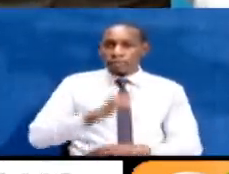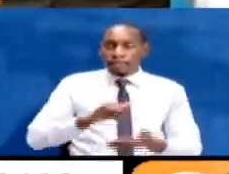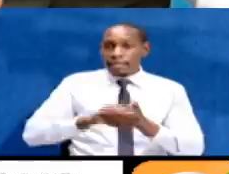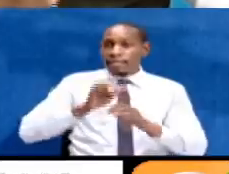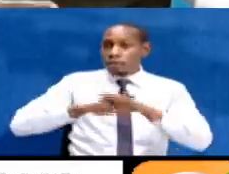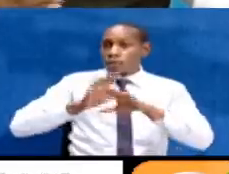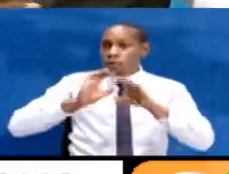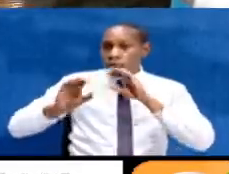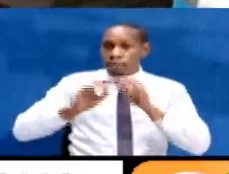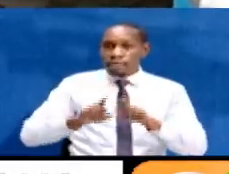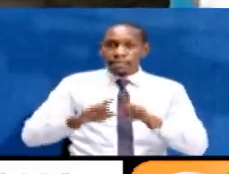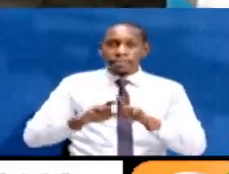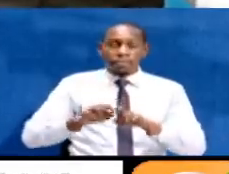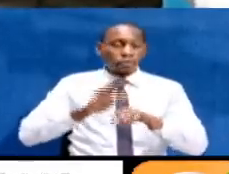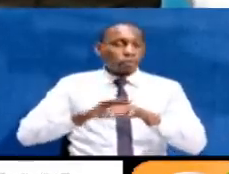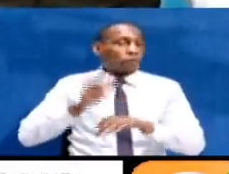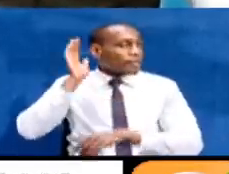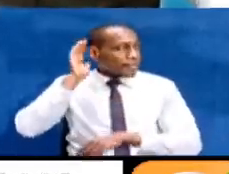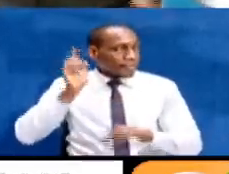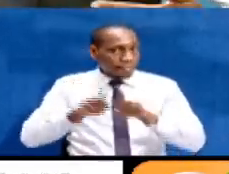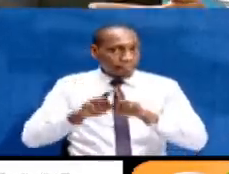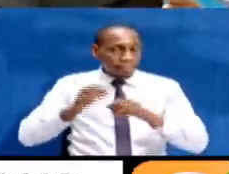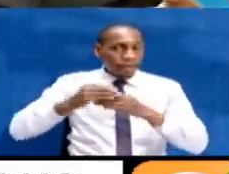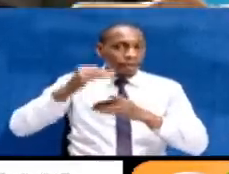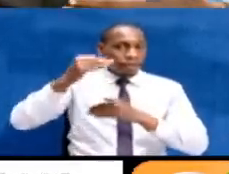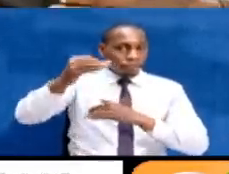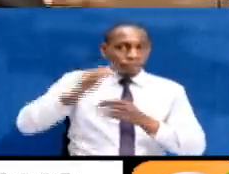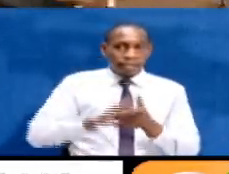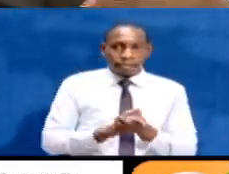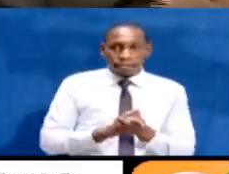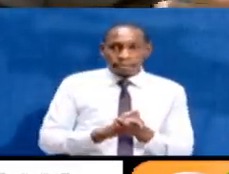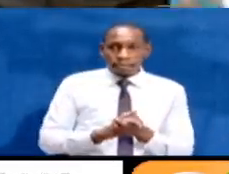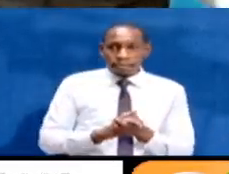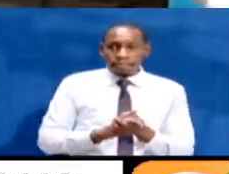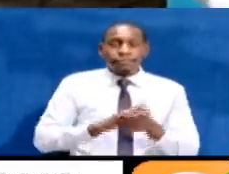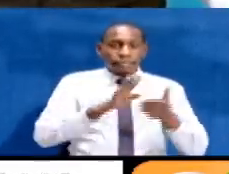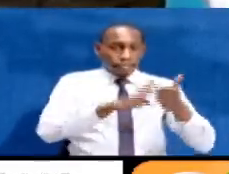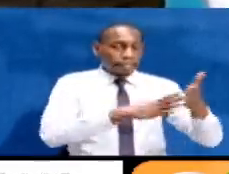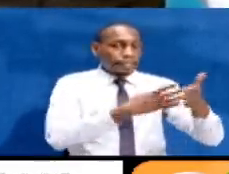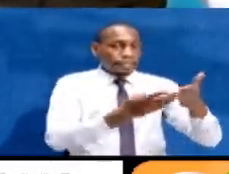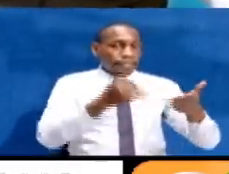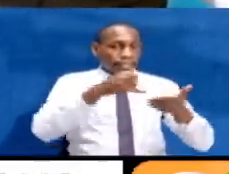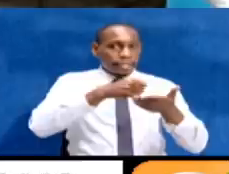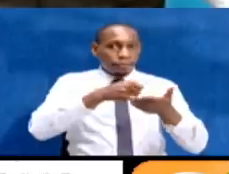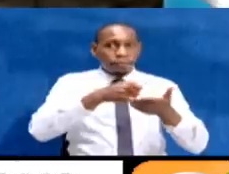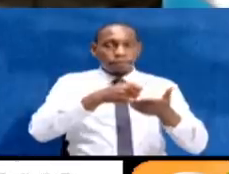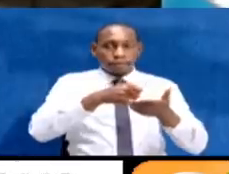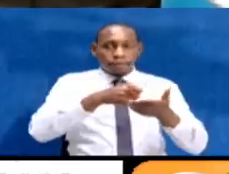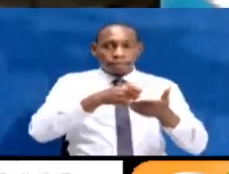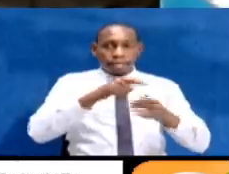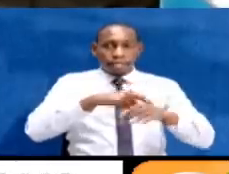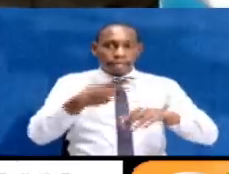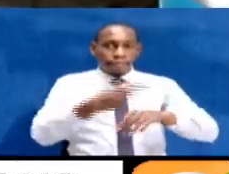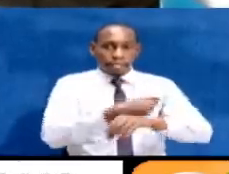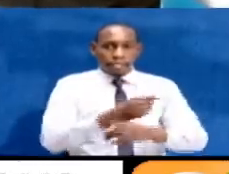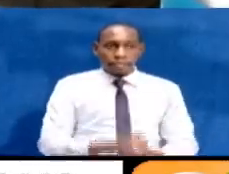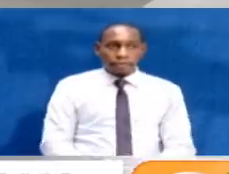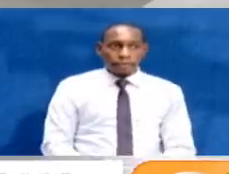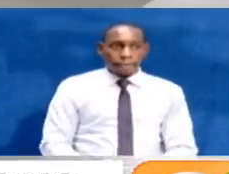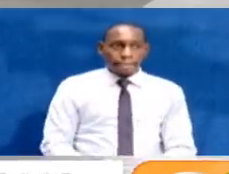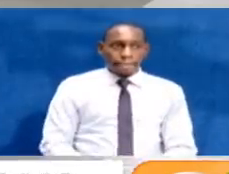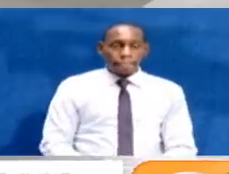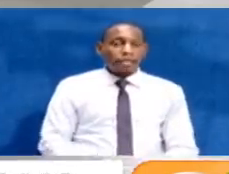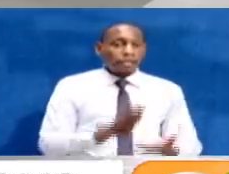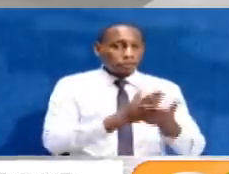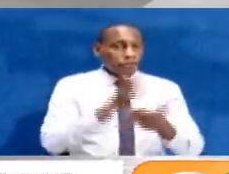good communication, and we need to hear that going forward in terms of a structured approach to this vaccination. And they gave a